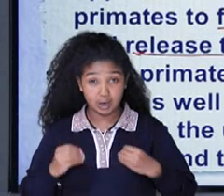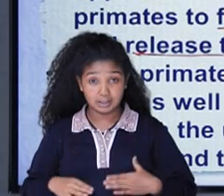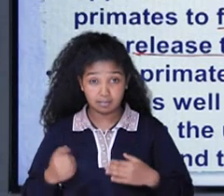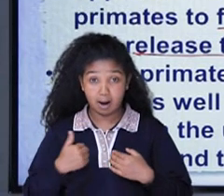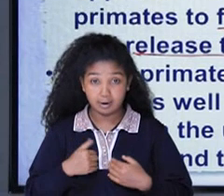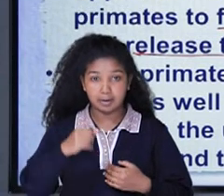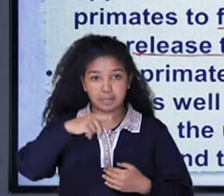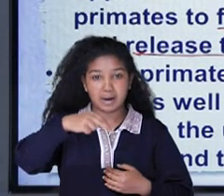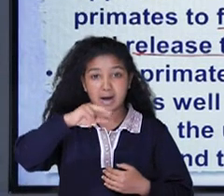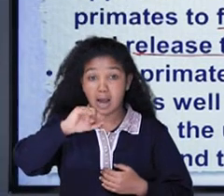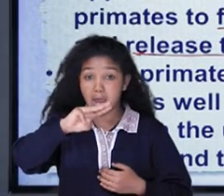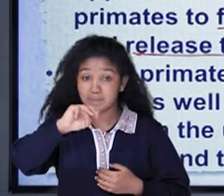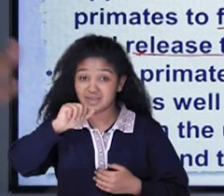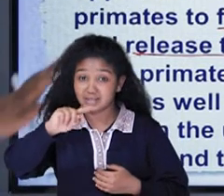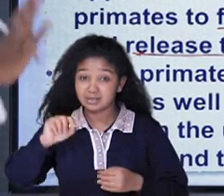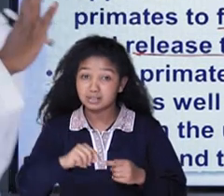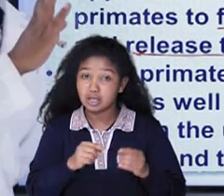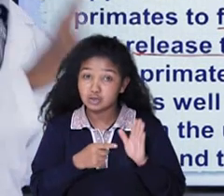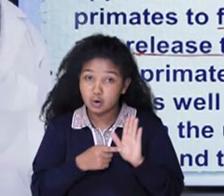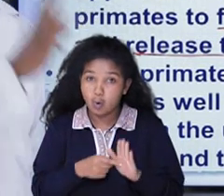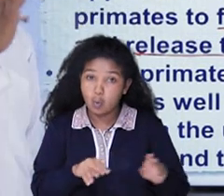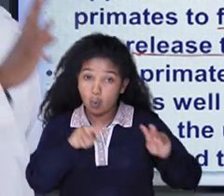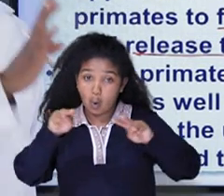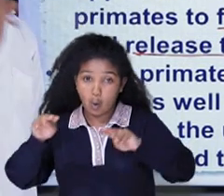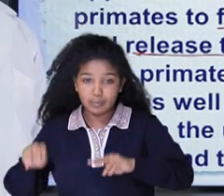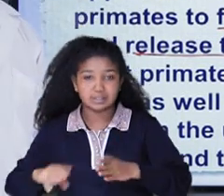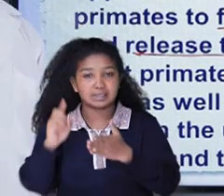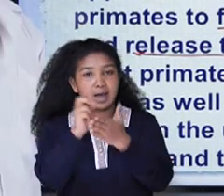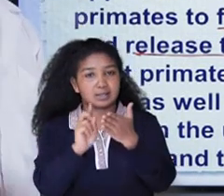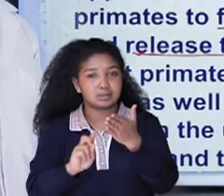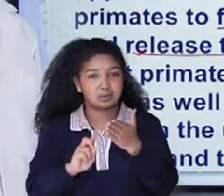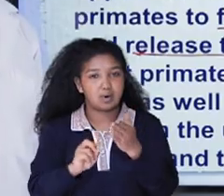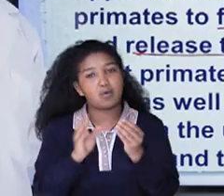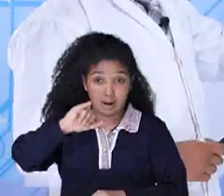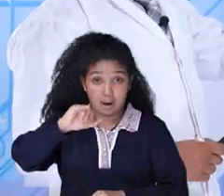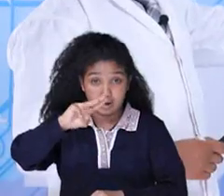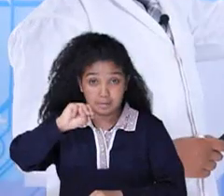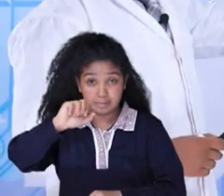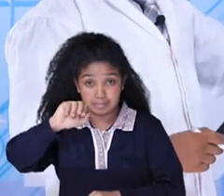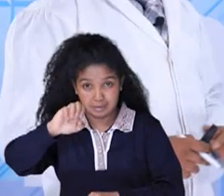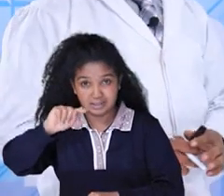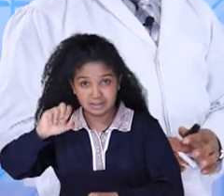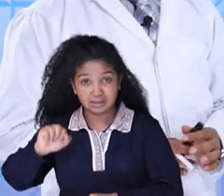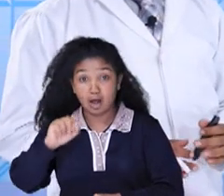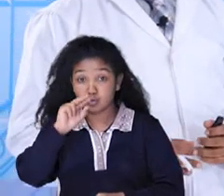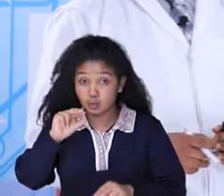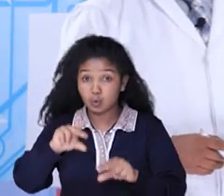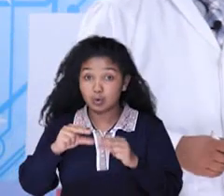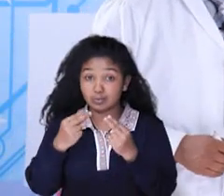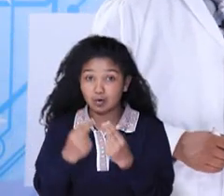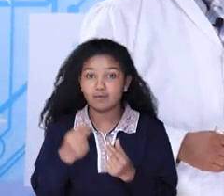are primates. They show common structures or features. There are 2 groups of